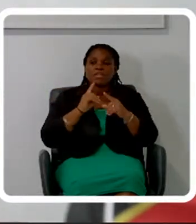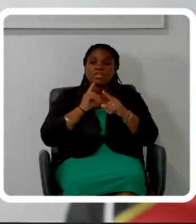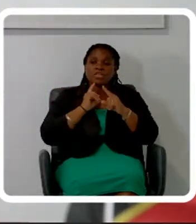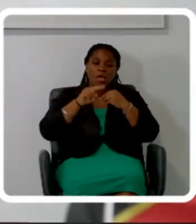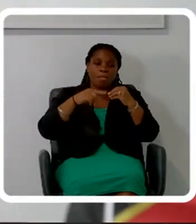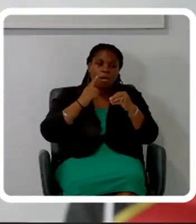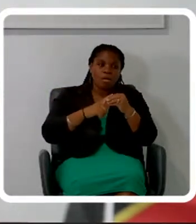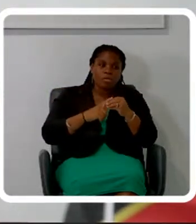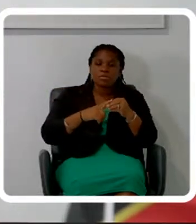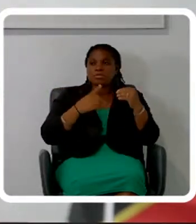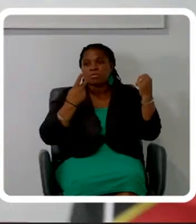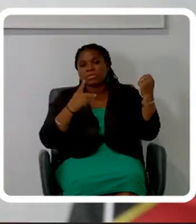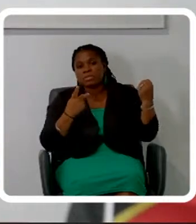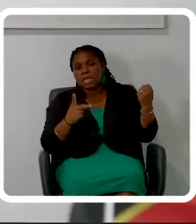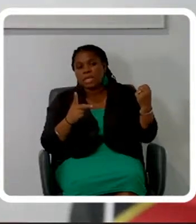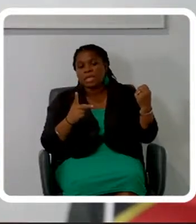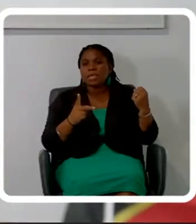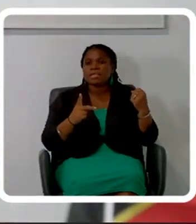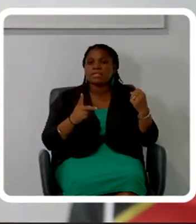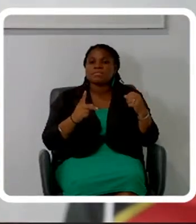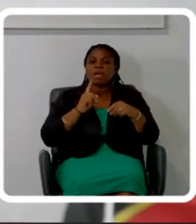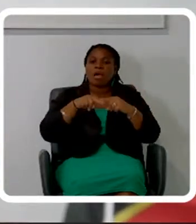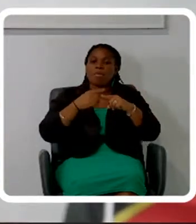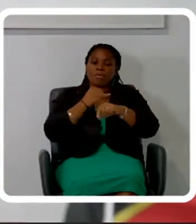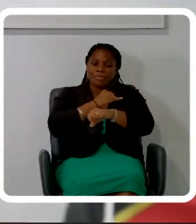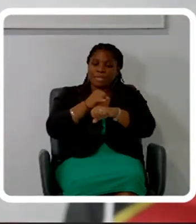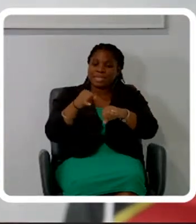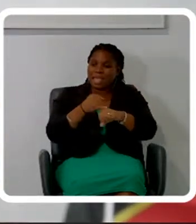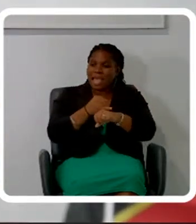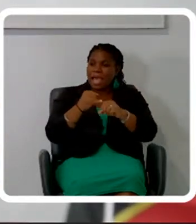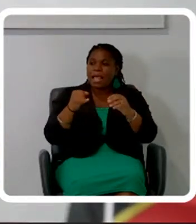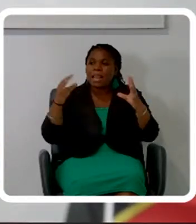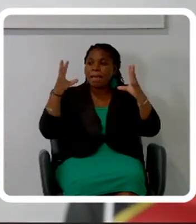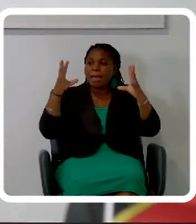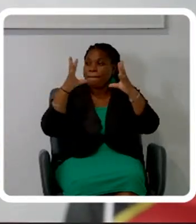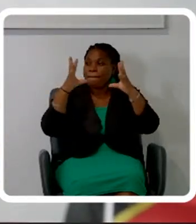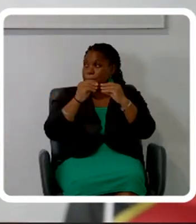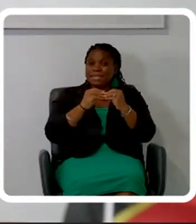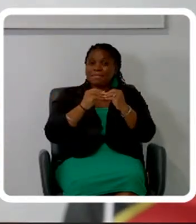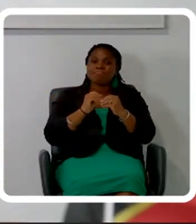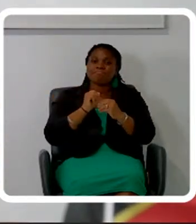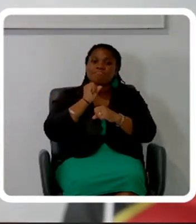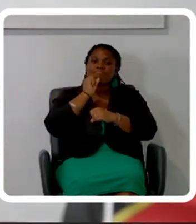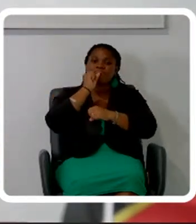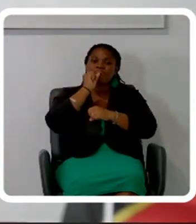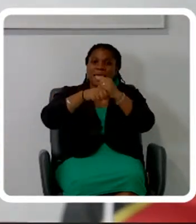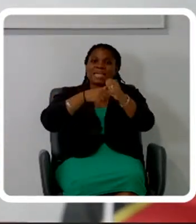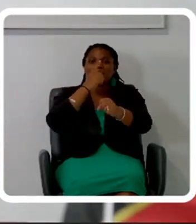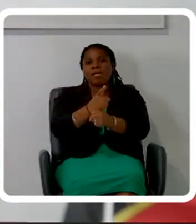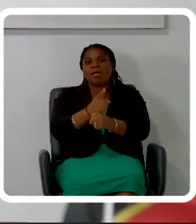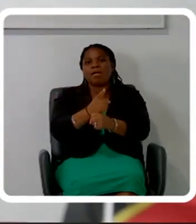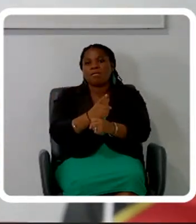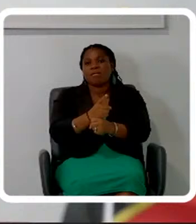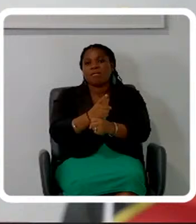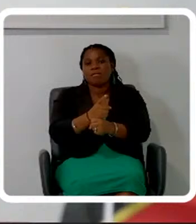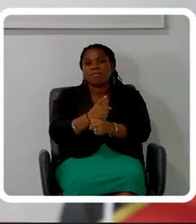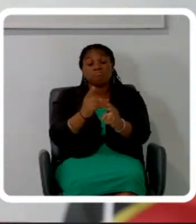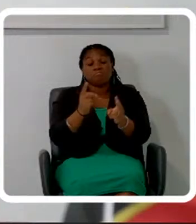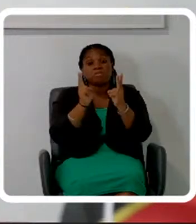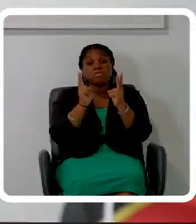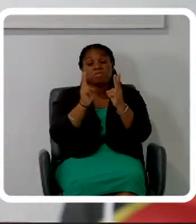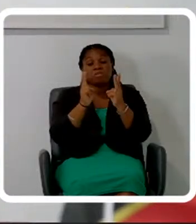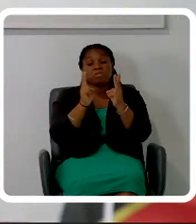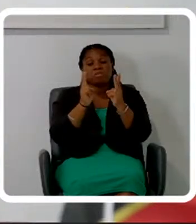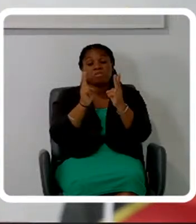hold the Island Summit next year, which is a significant development for us, and that is to deal